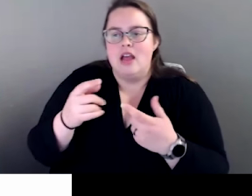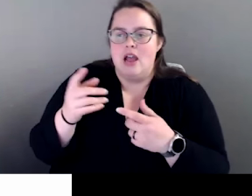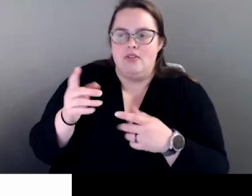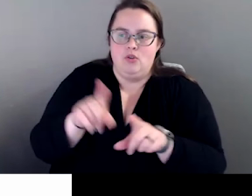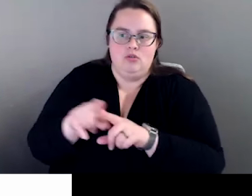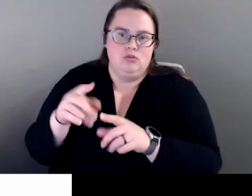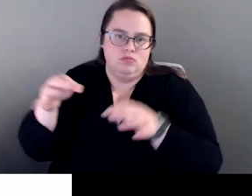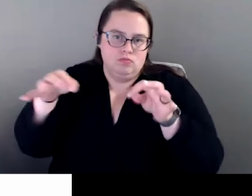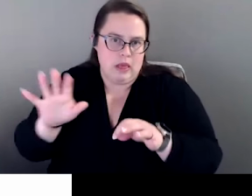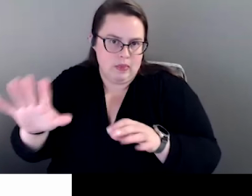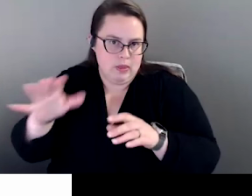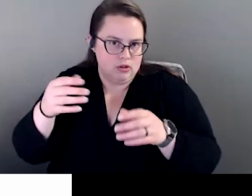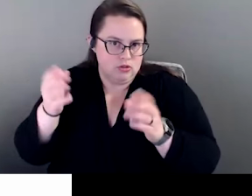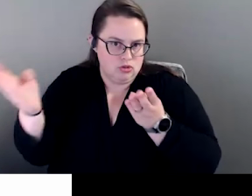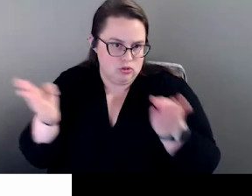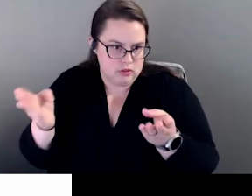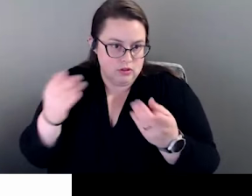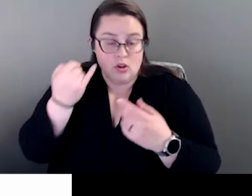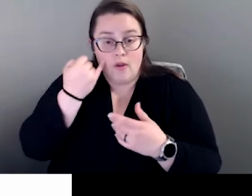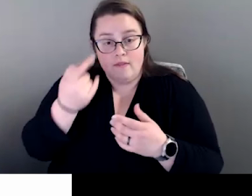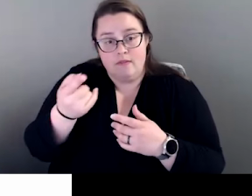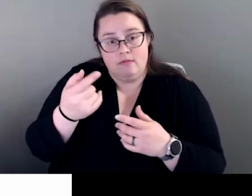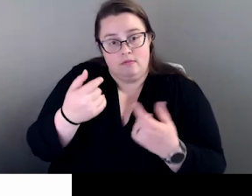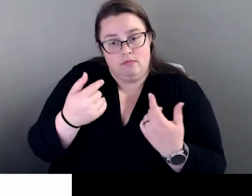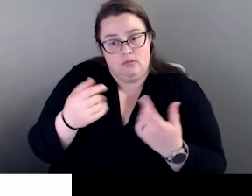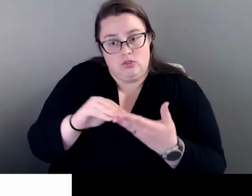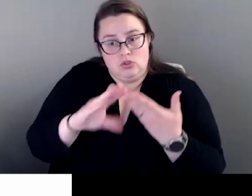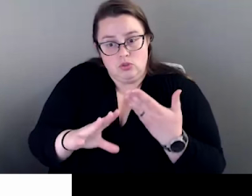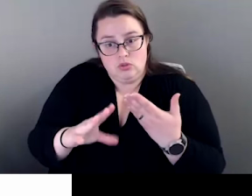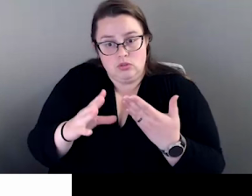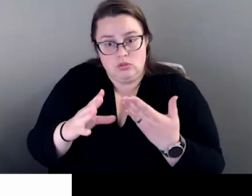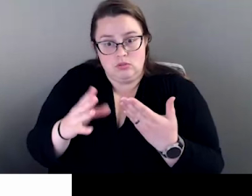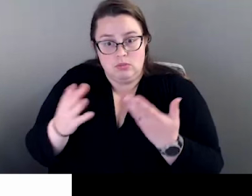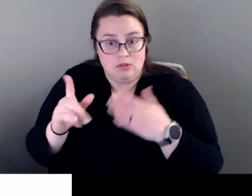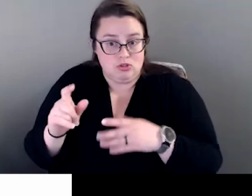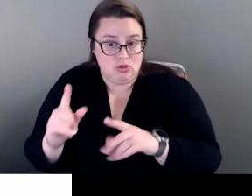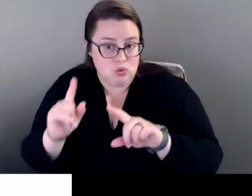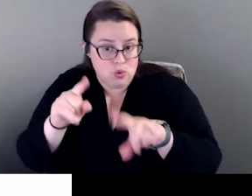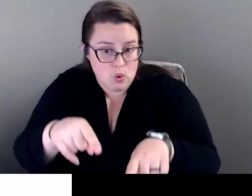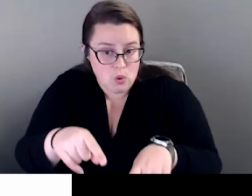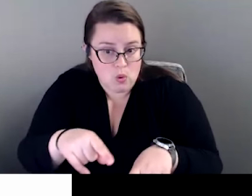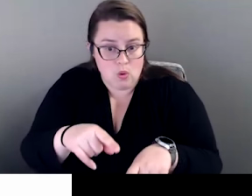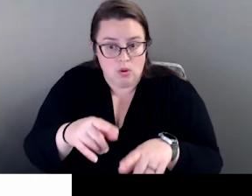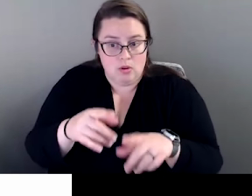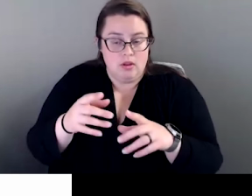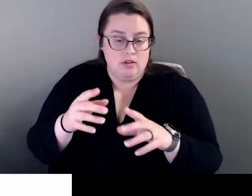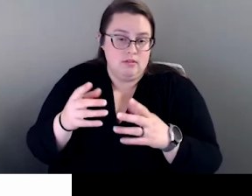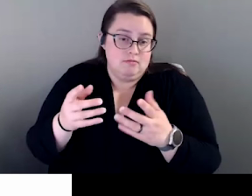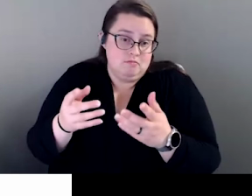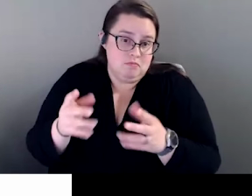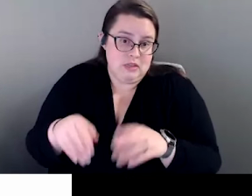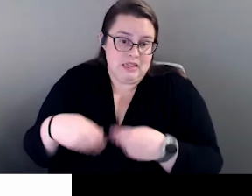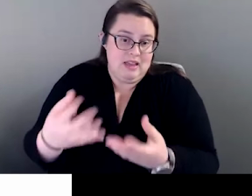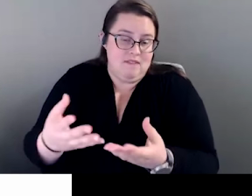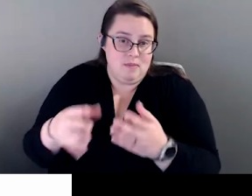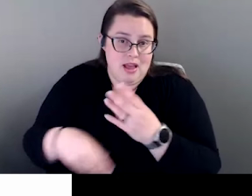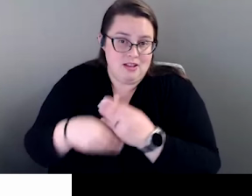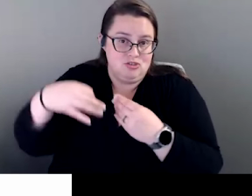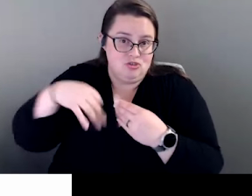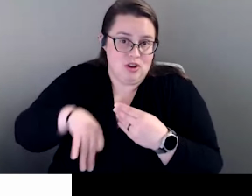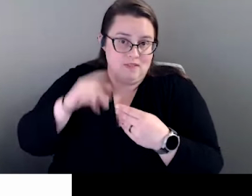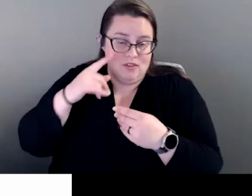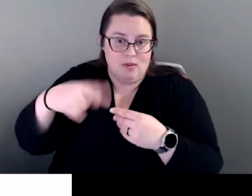again, if you have students who should be attending, or please give them some extra credit so they can come. We